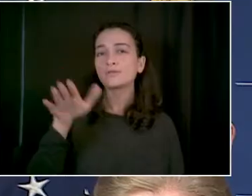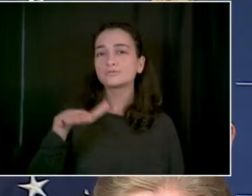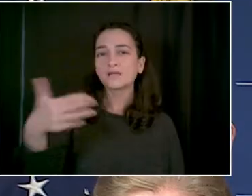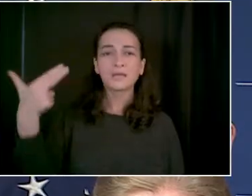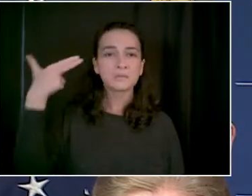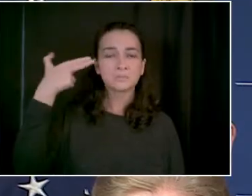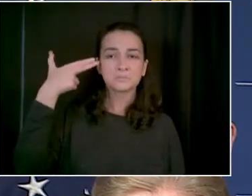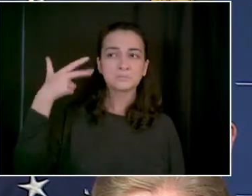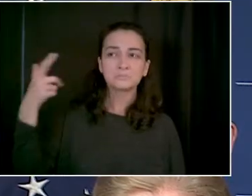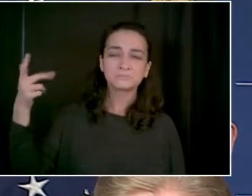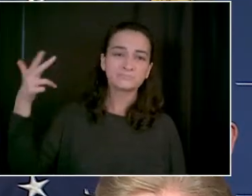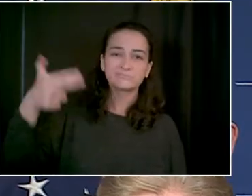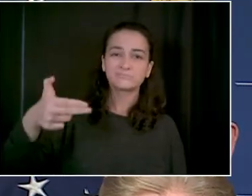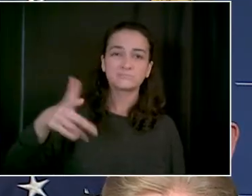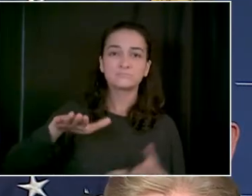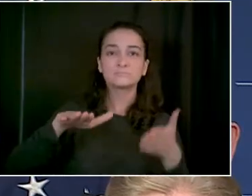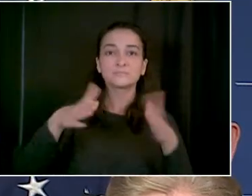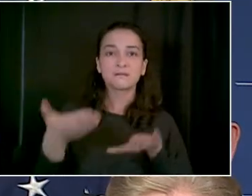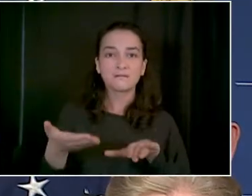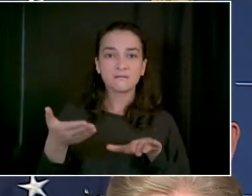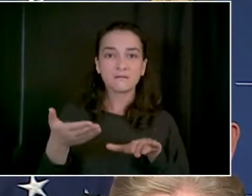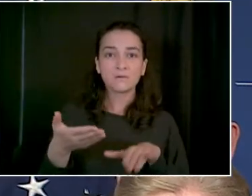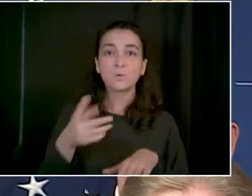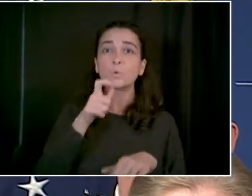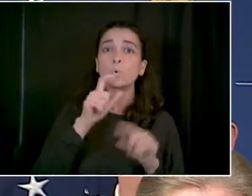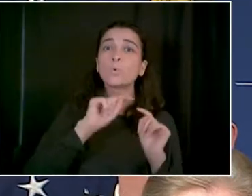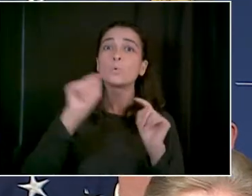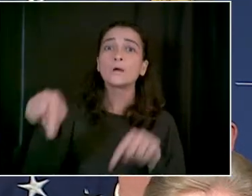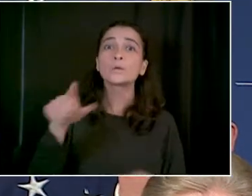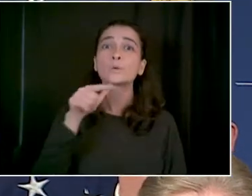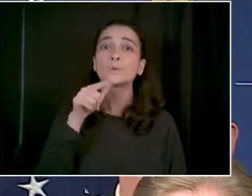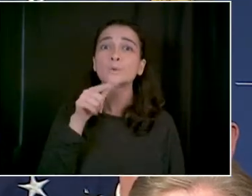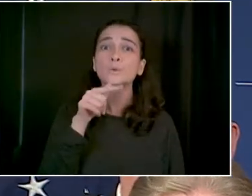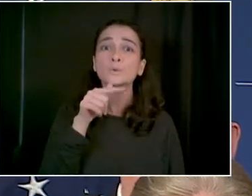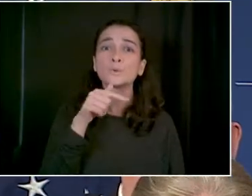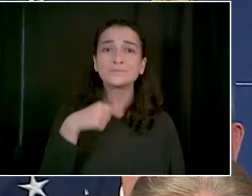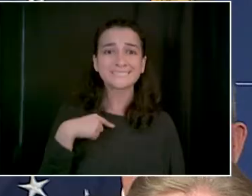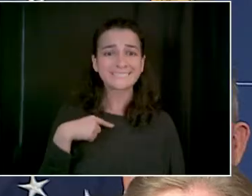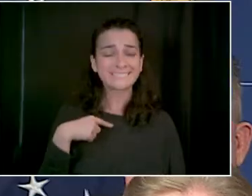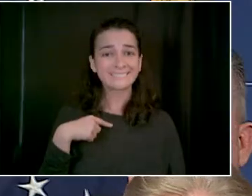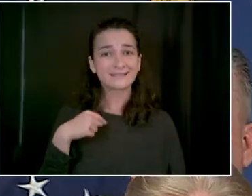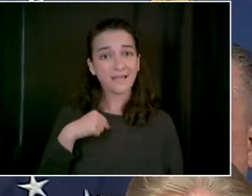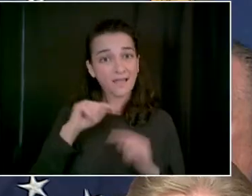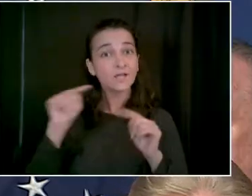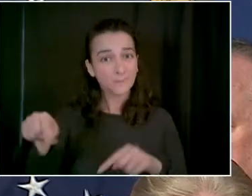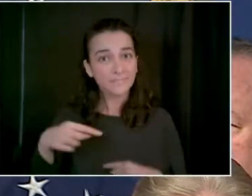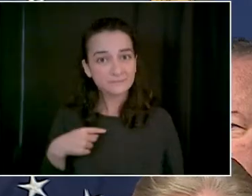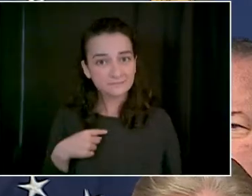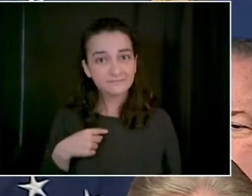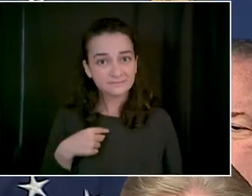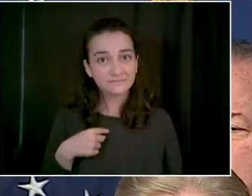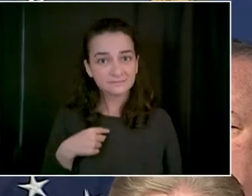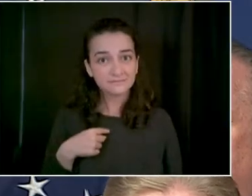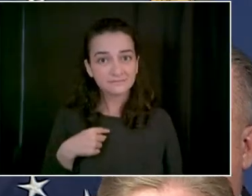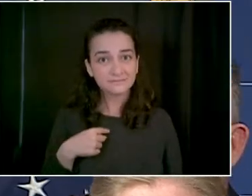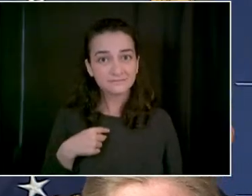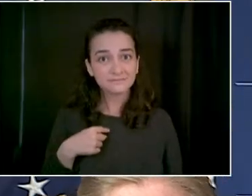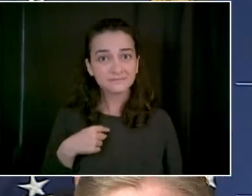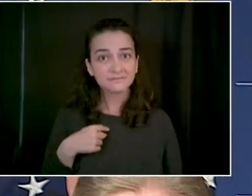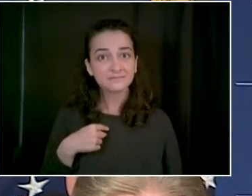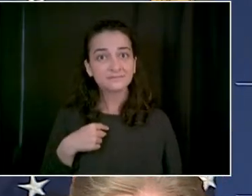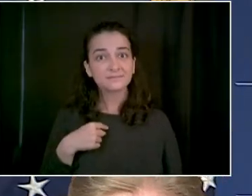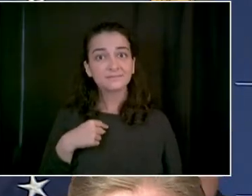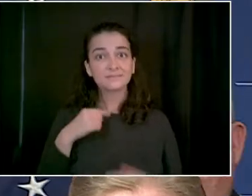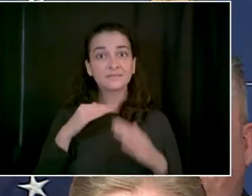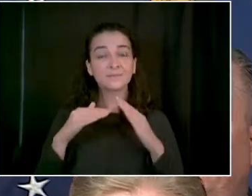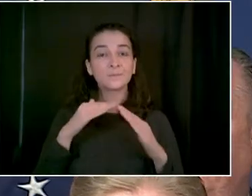Ask me one of these city council members or citywide electeds that go to the hospital and visit these family members after they're shot. Or get on the